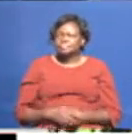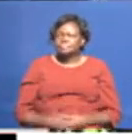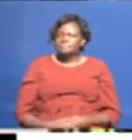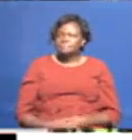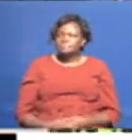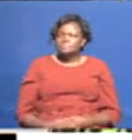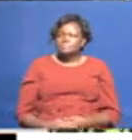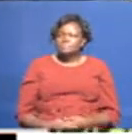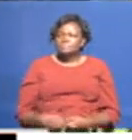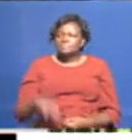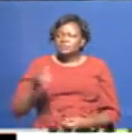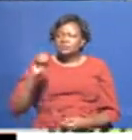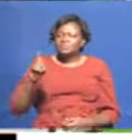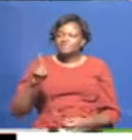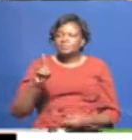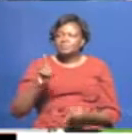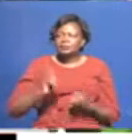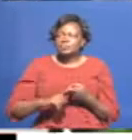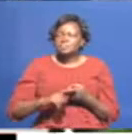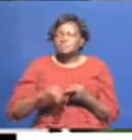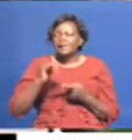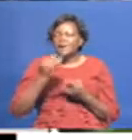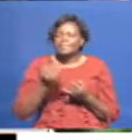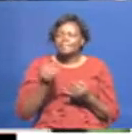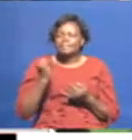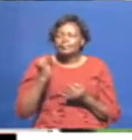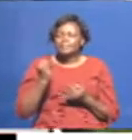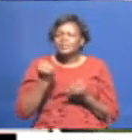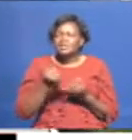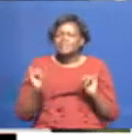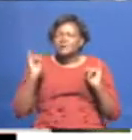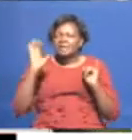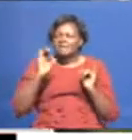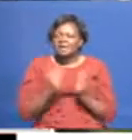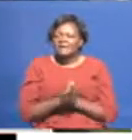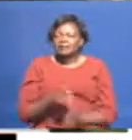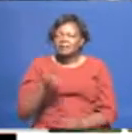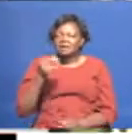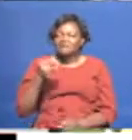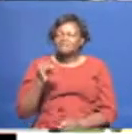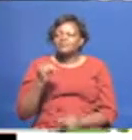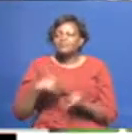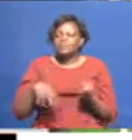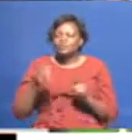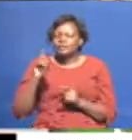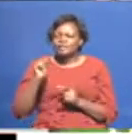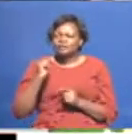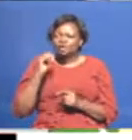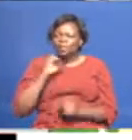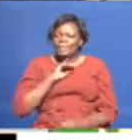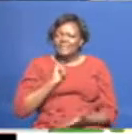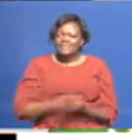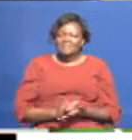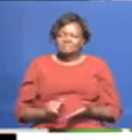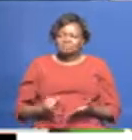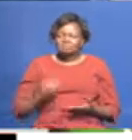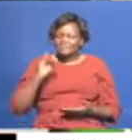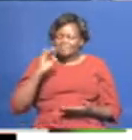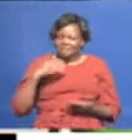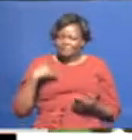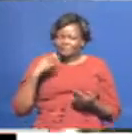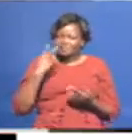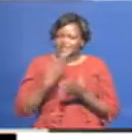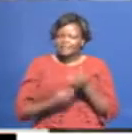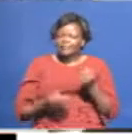David Otieno, an independent candidate, and Nelson Havi from UDA complained of double standards from IEBC